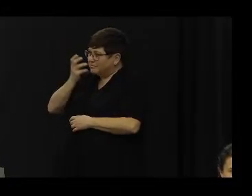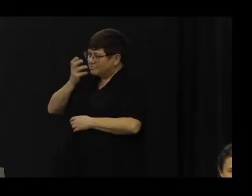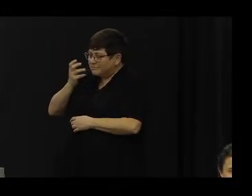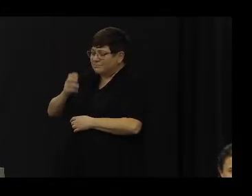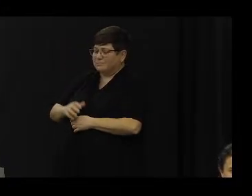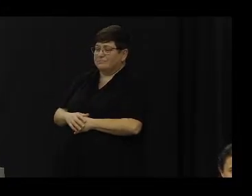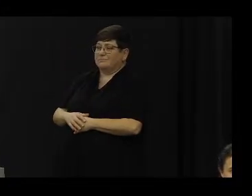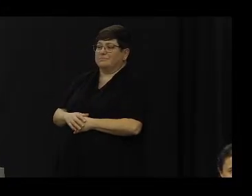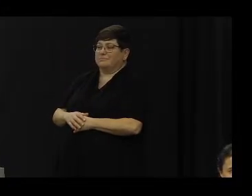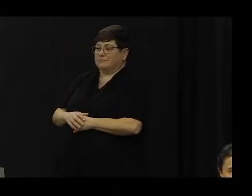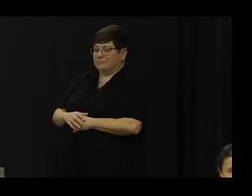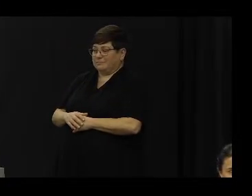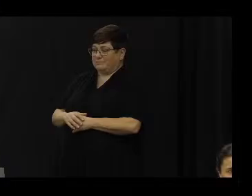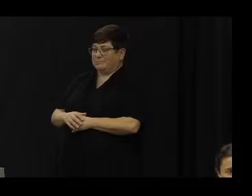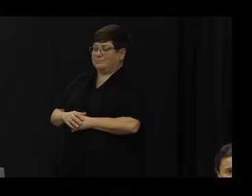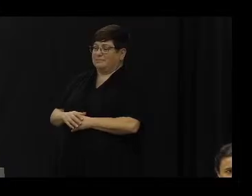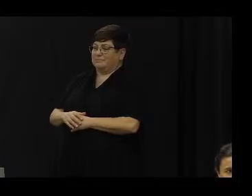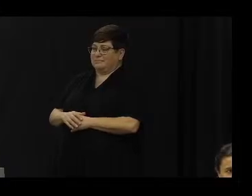well.